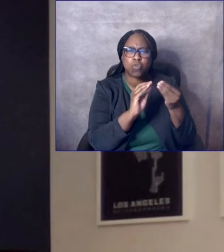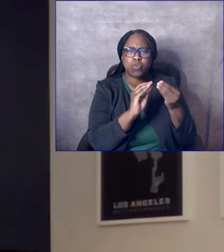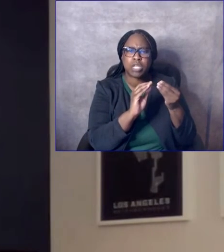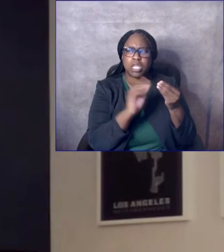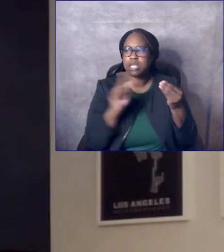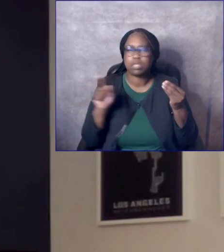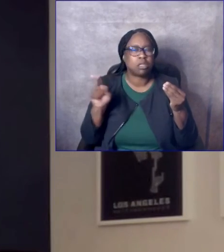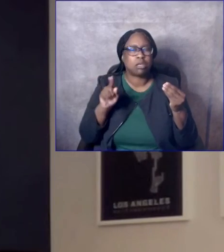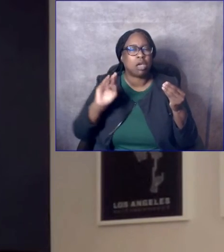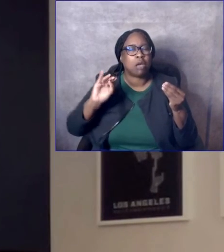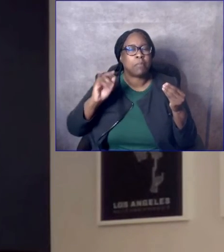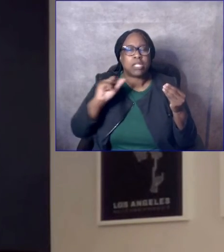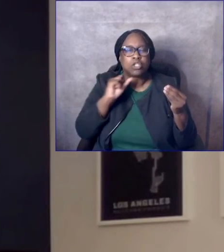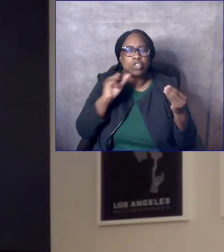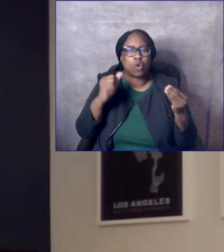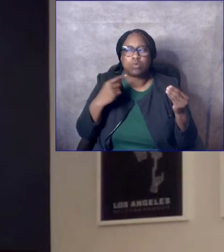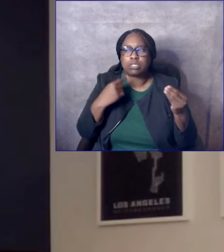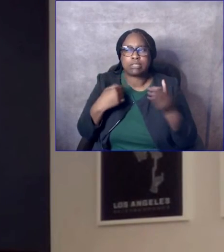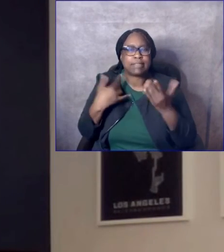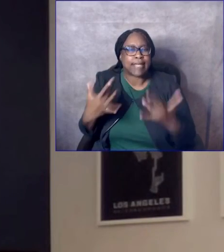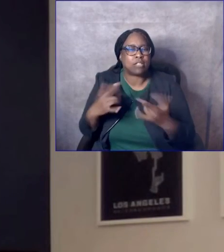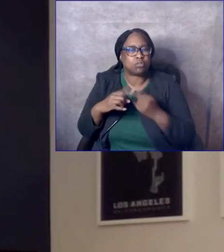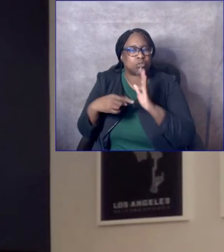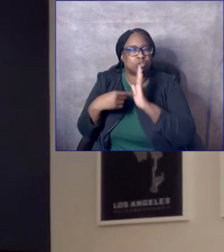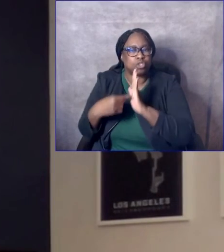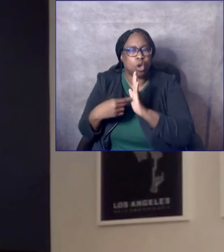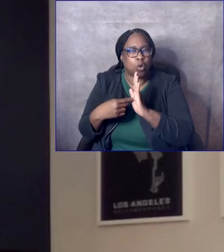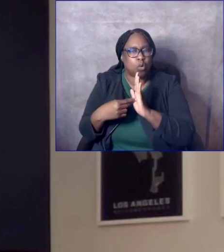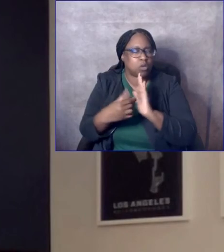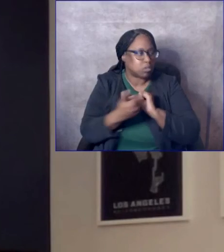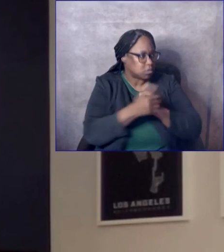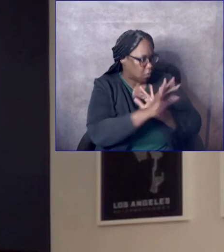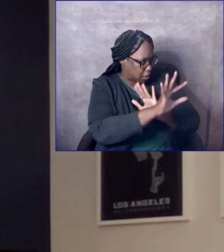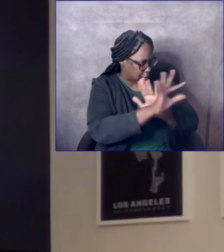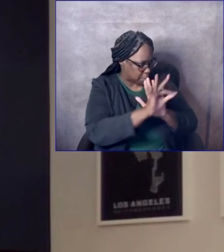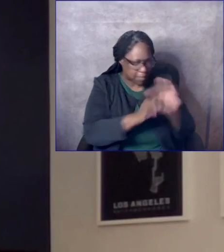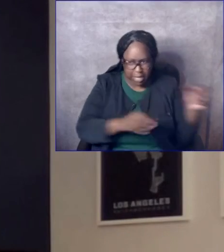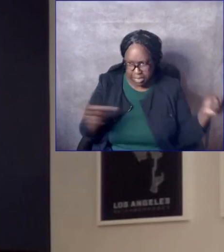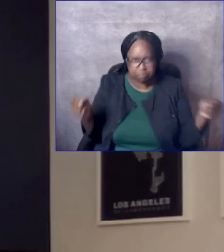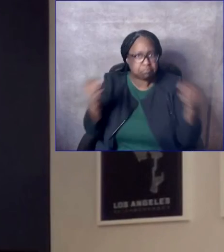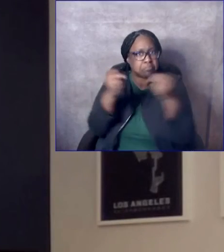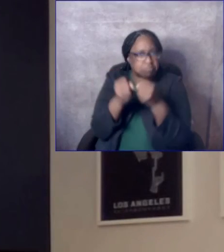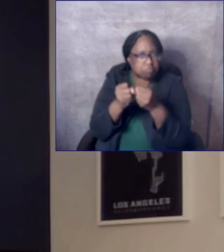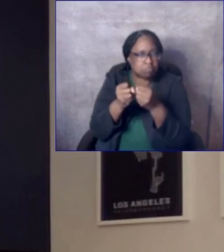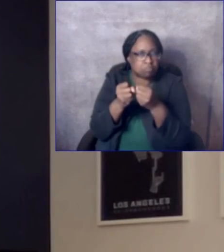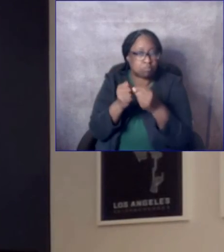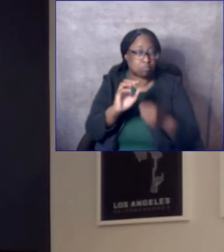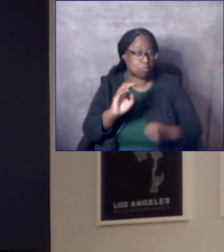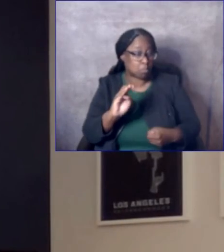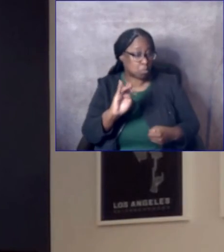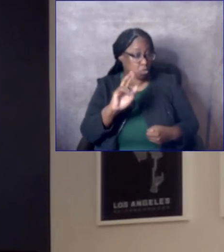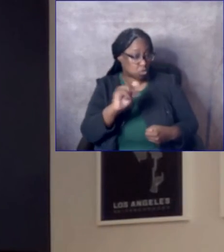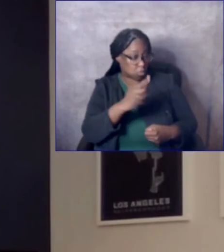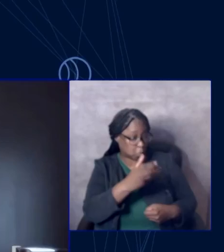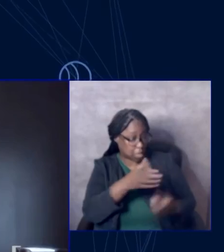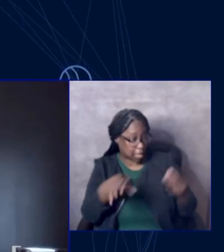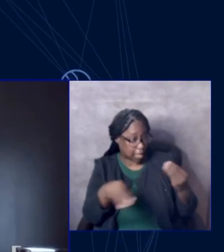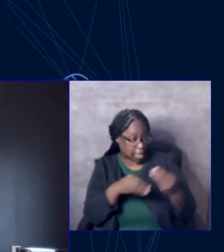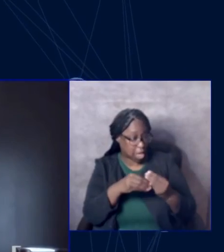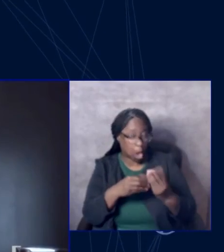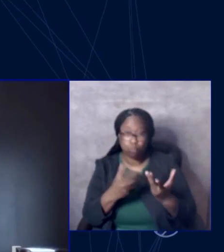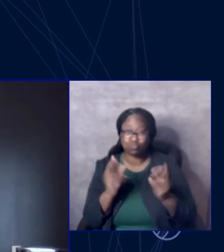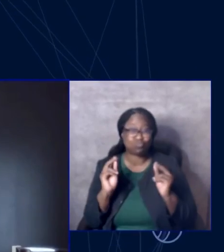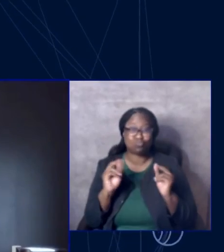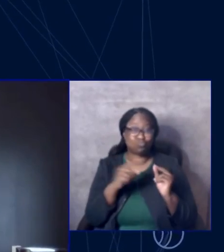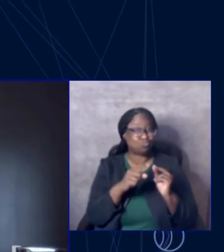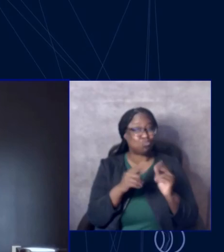media. And so those are some of the ways that we can make some of those decisions. Bruna, I don't know if you would add to that. No, I think you covered